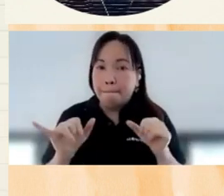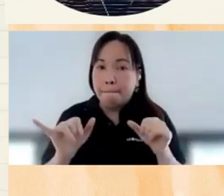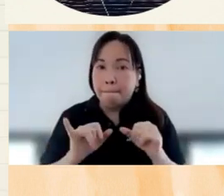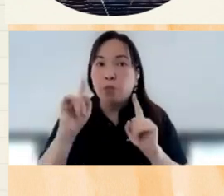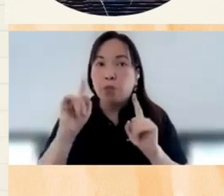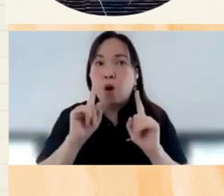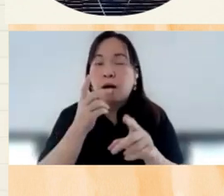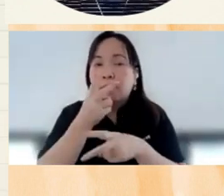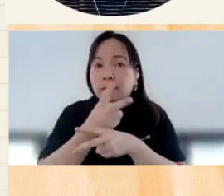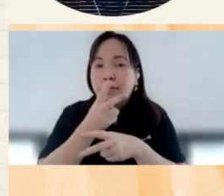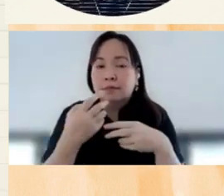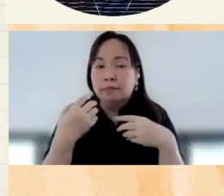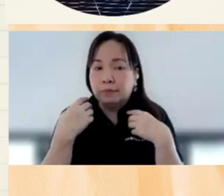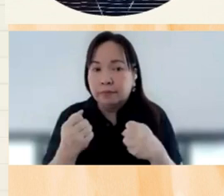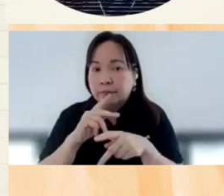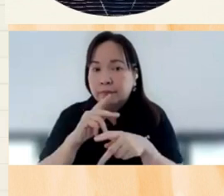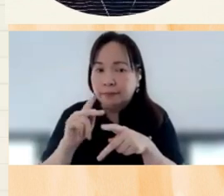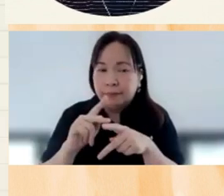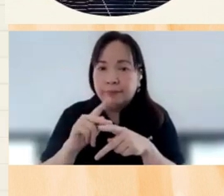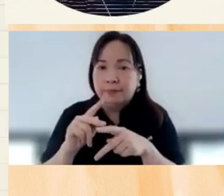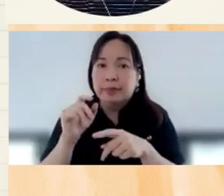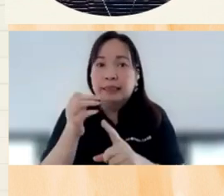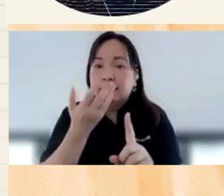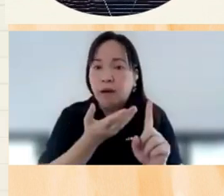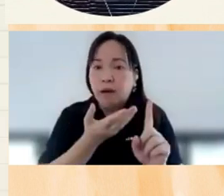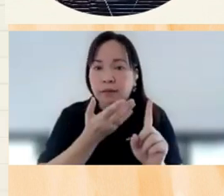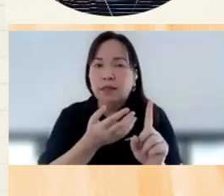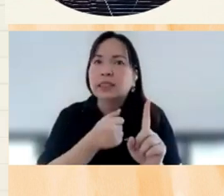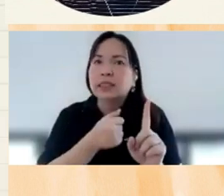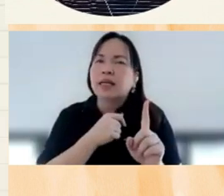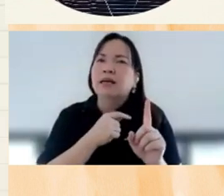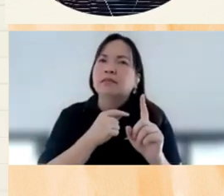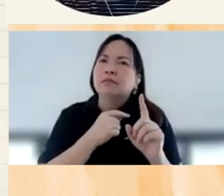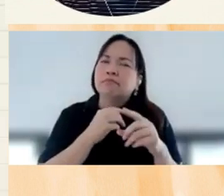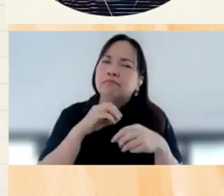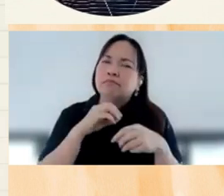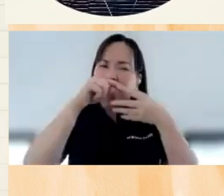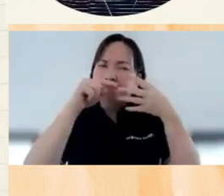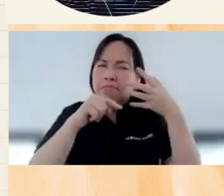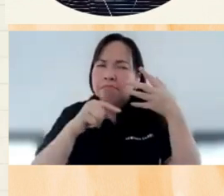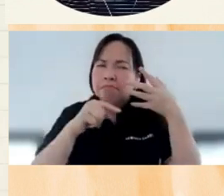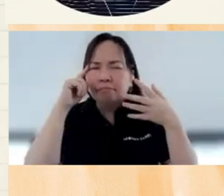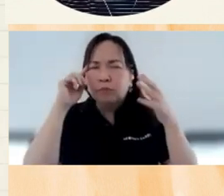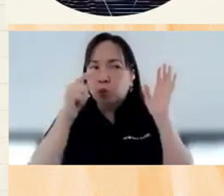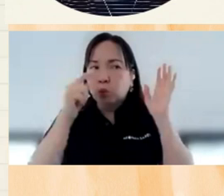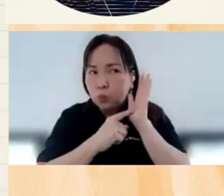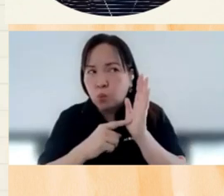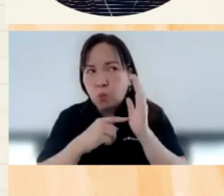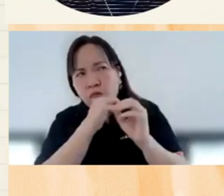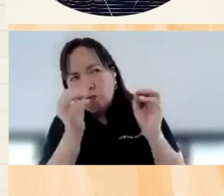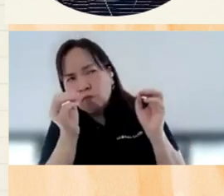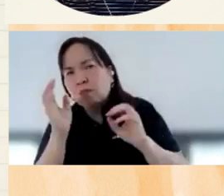symptoms of anxiety or behavior problems are severe or persistent.